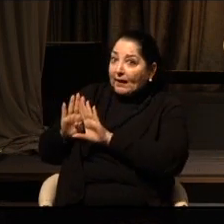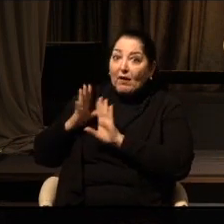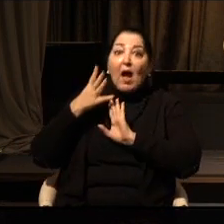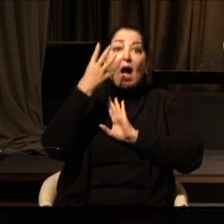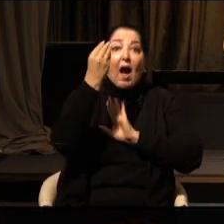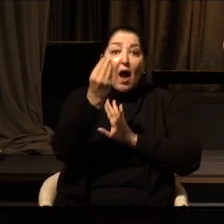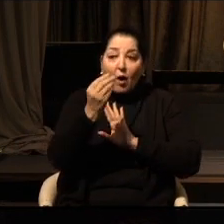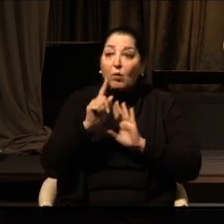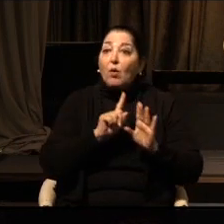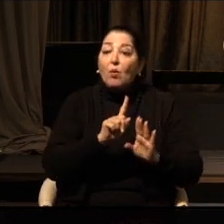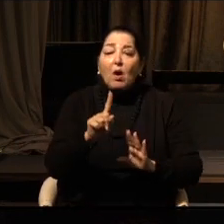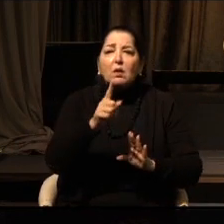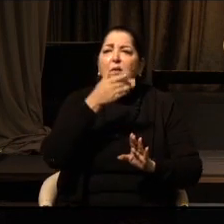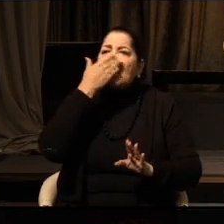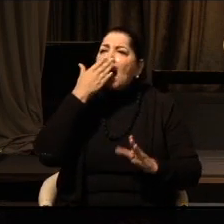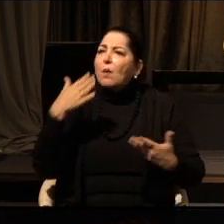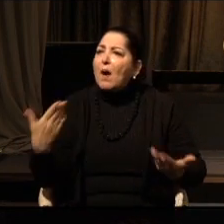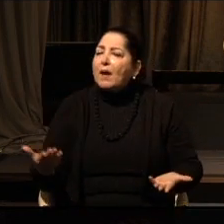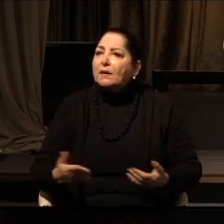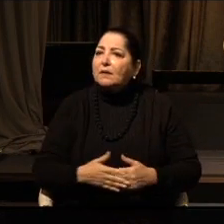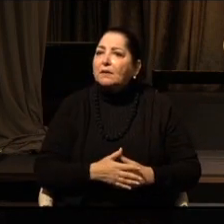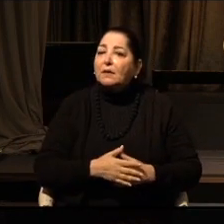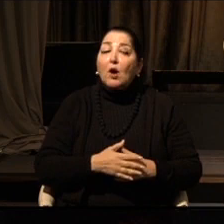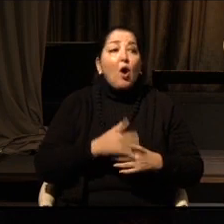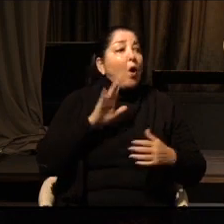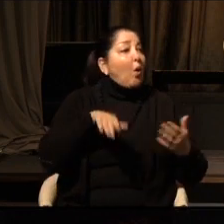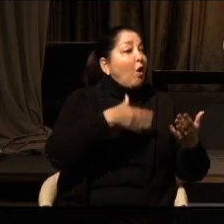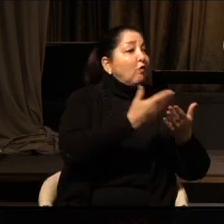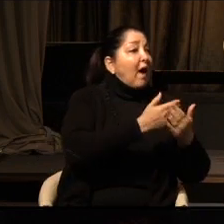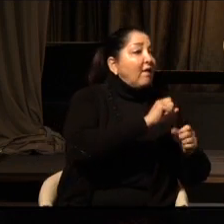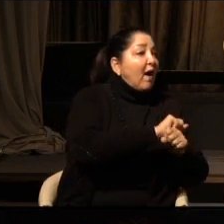your workplace, what do you hear?